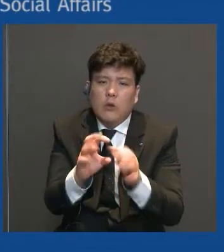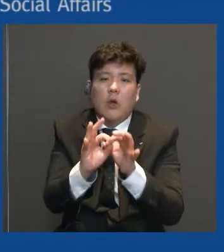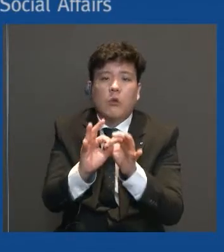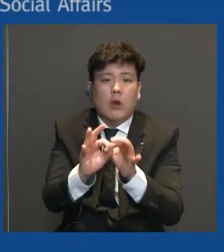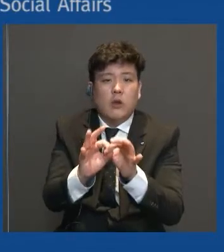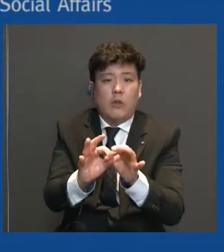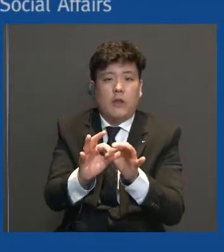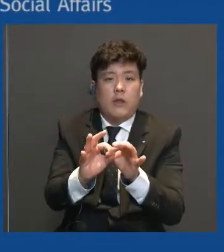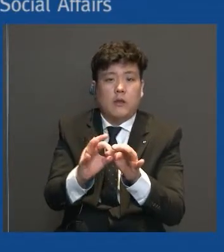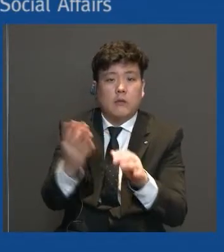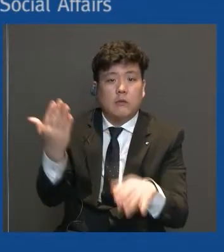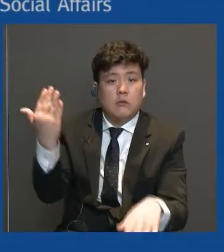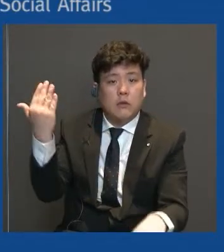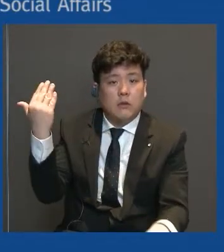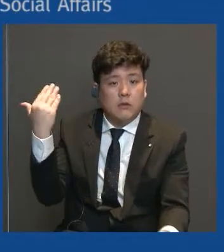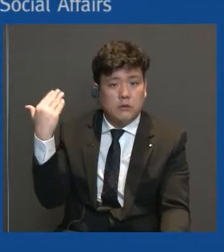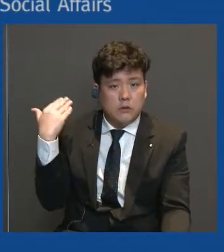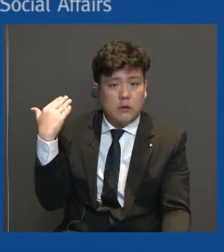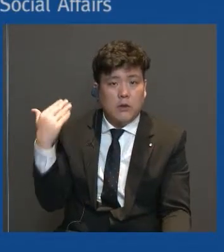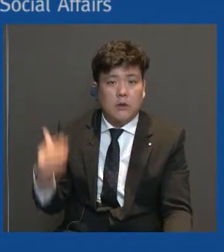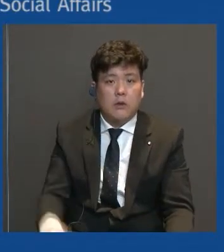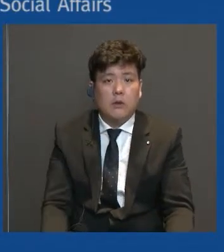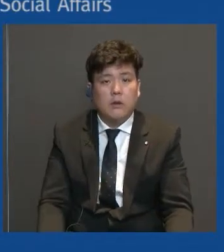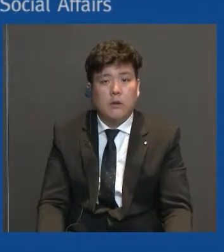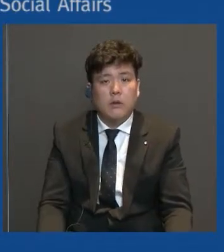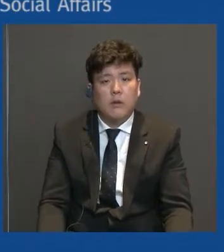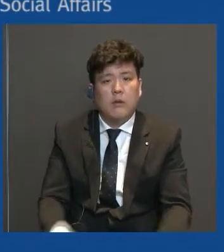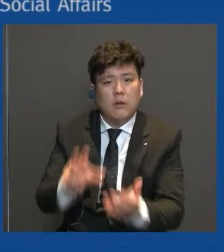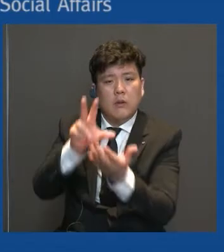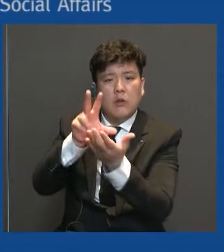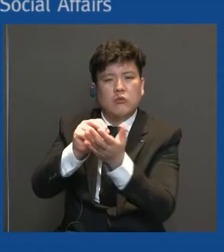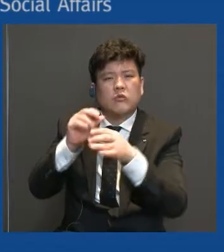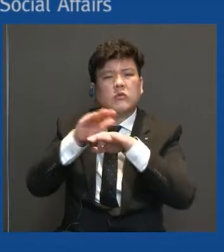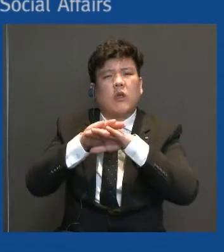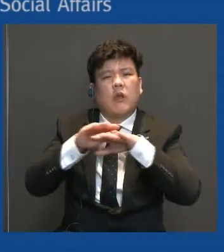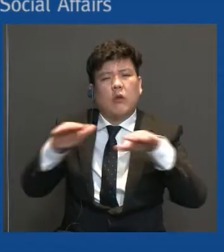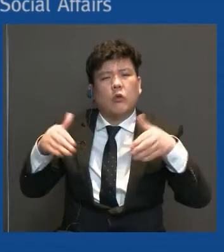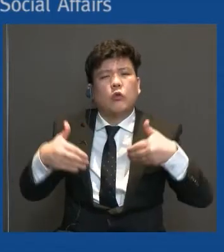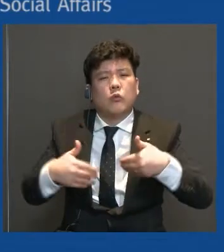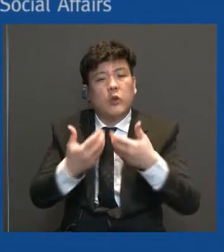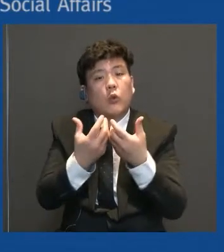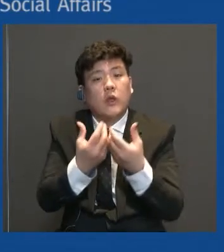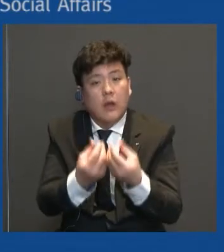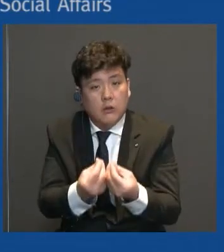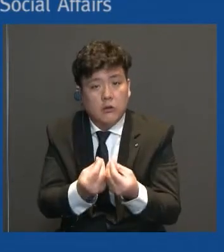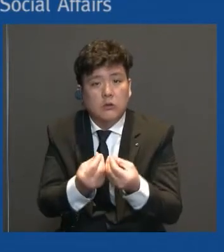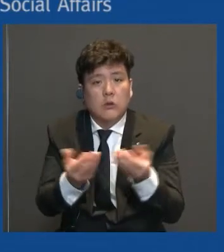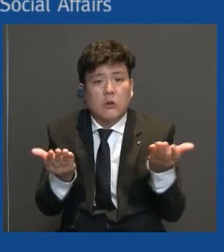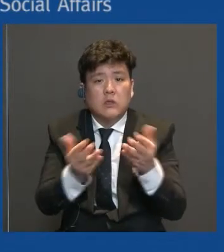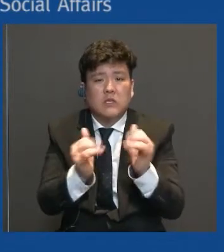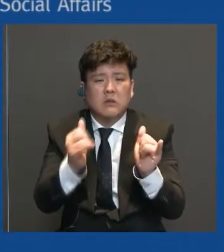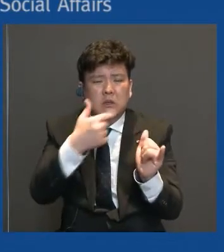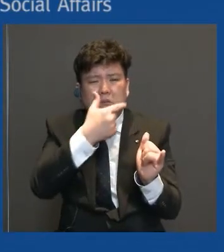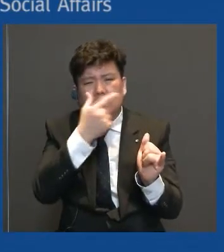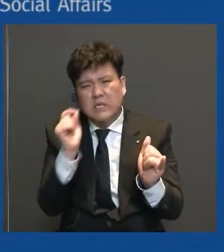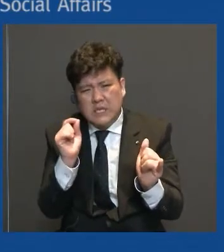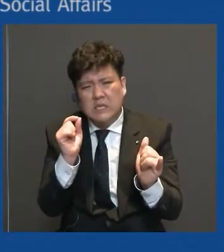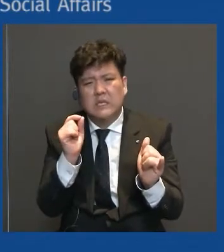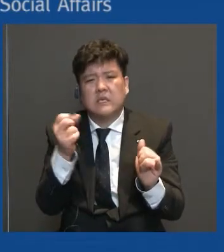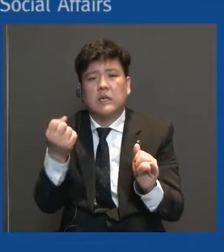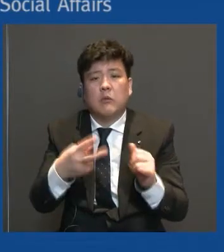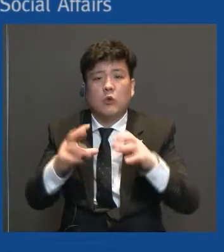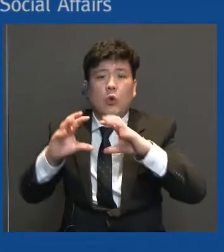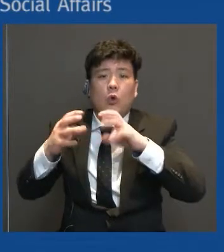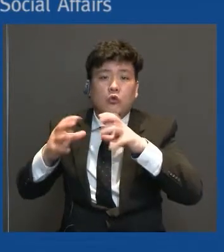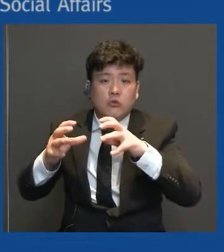as inadequate staffing and inadequate monitoring and surveillance efforts at national and